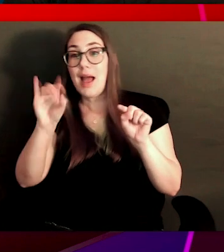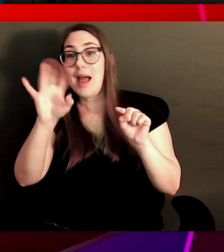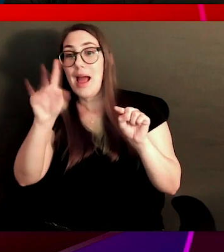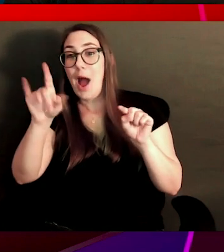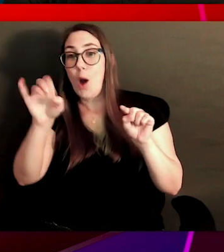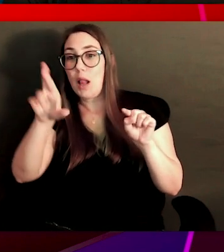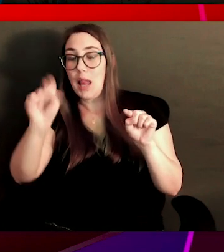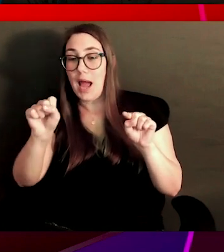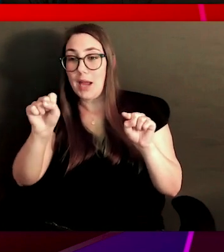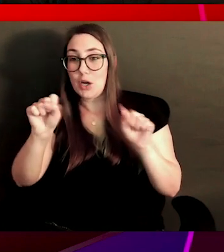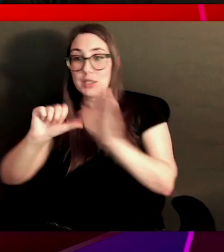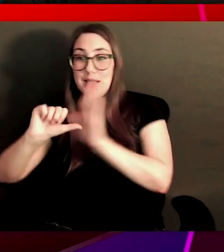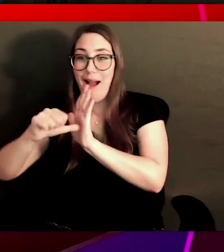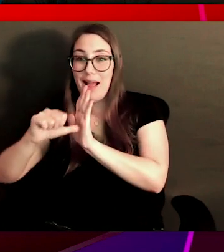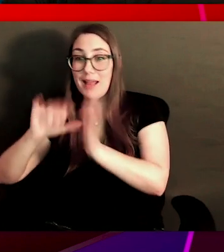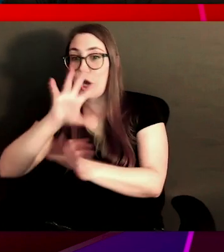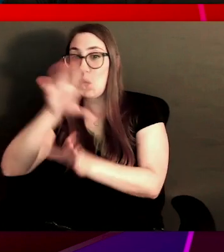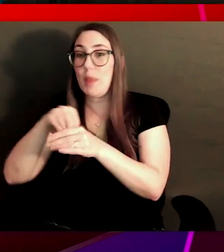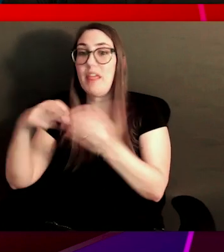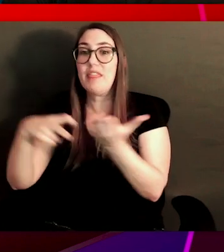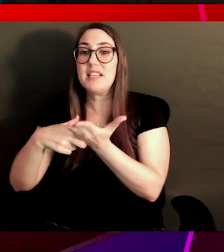you know, outliers within the ticket data class.